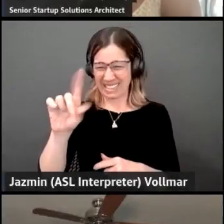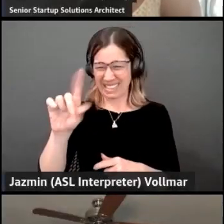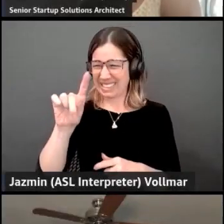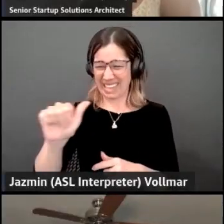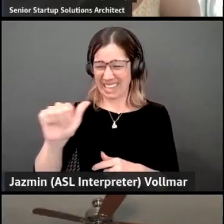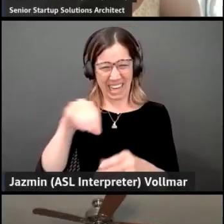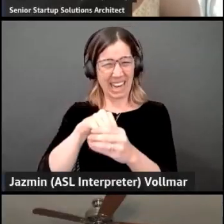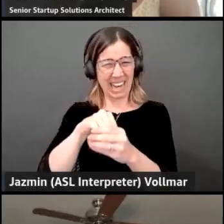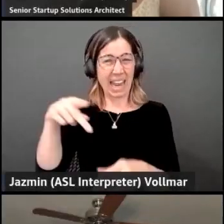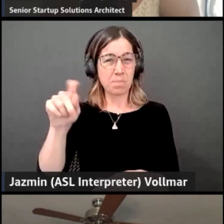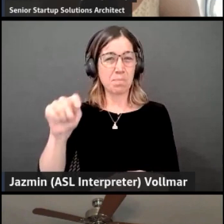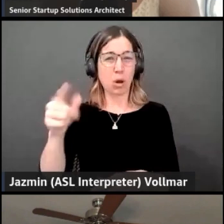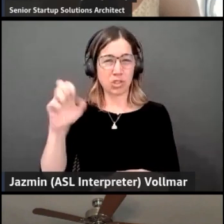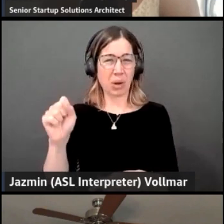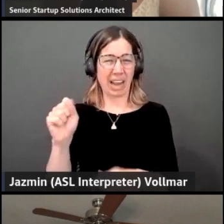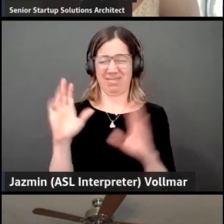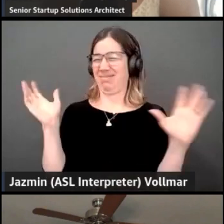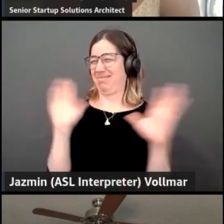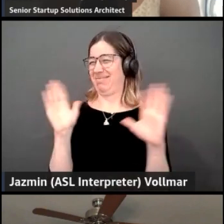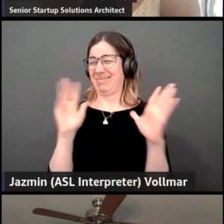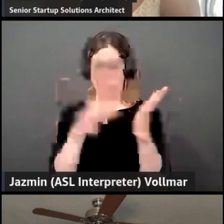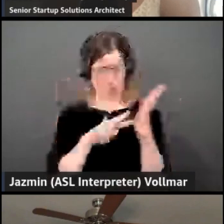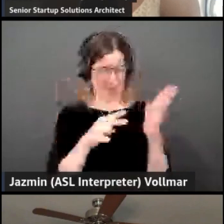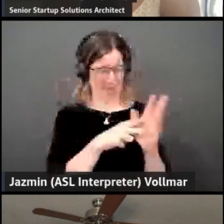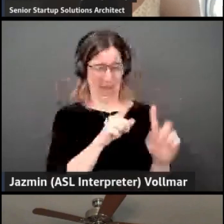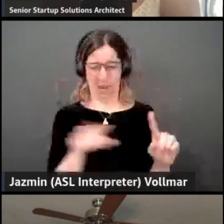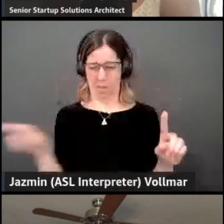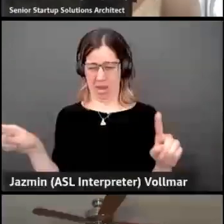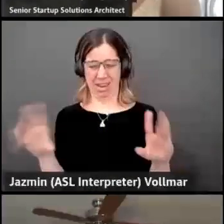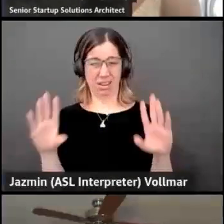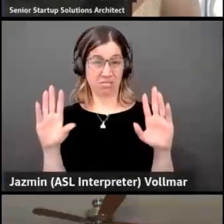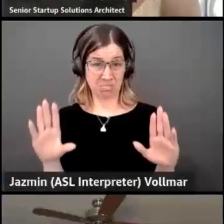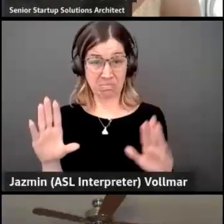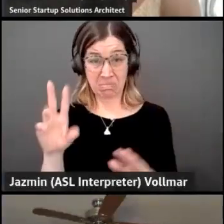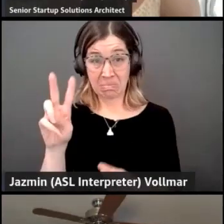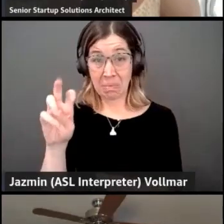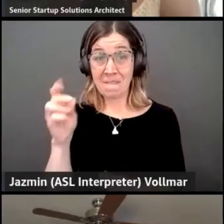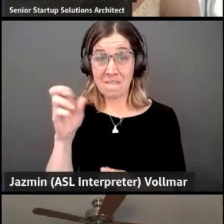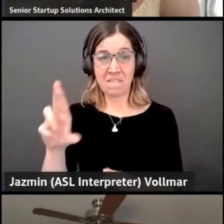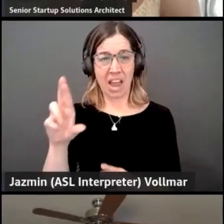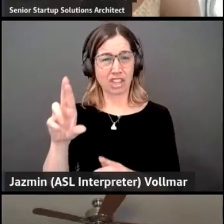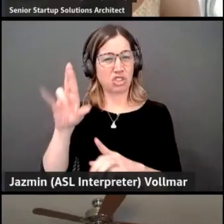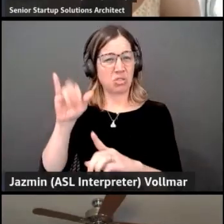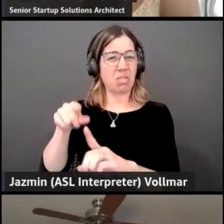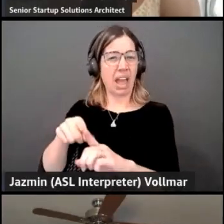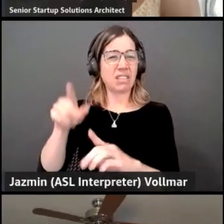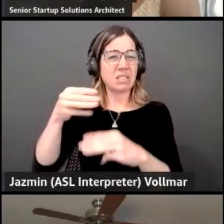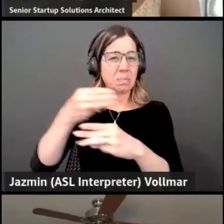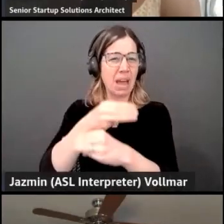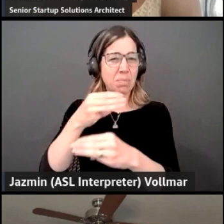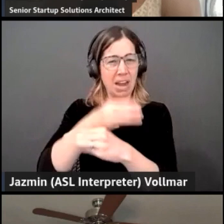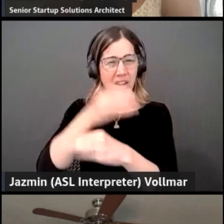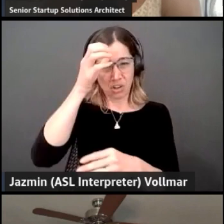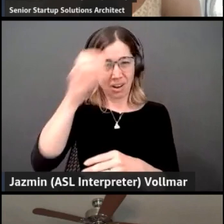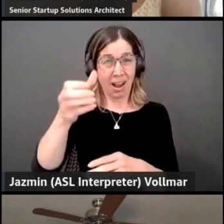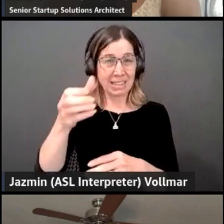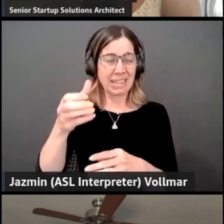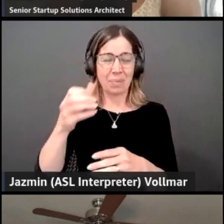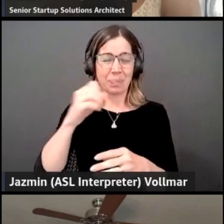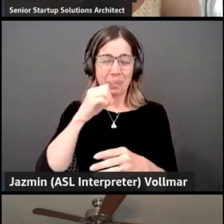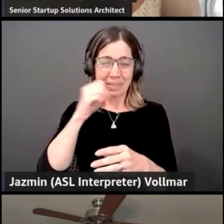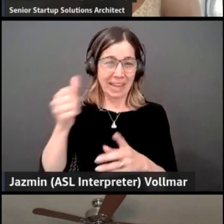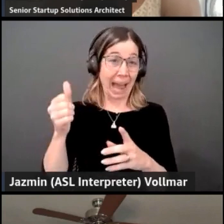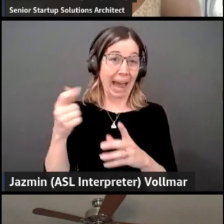Like, what do you mean like store vectorized data in Postgres? Well, vectors, it's a mathematical concept. They've been around not since the dawn of time,